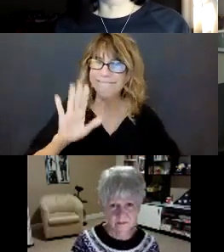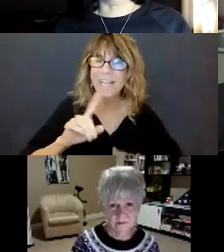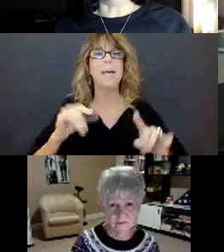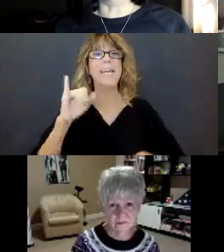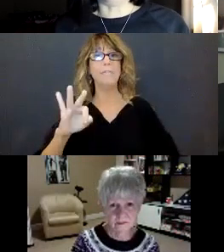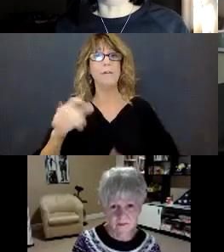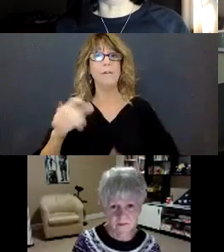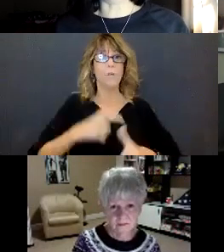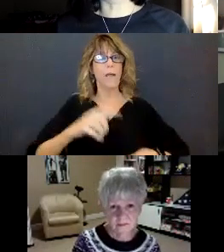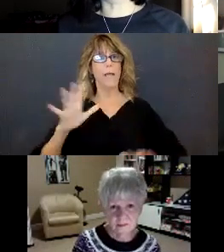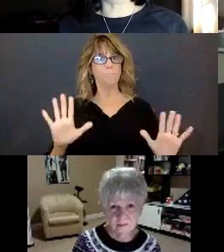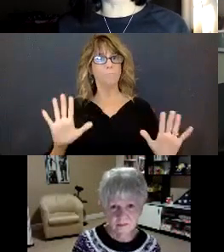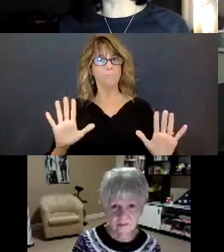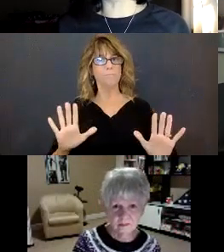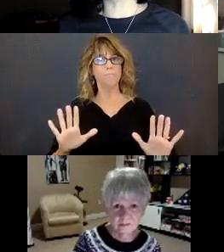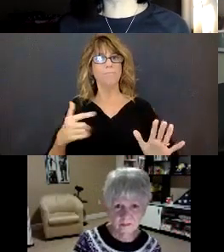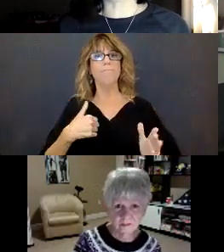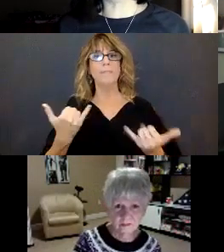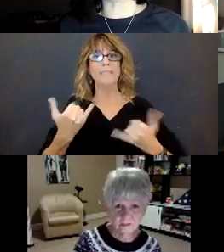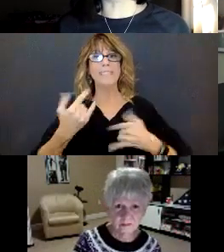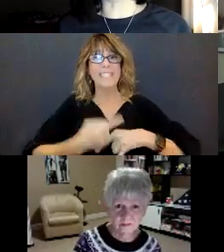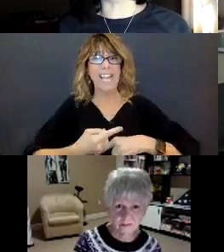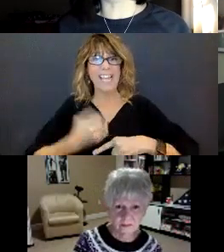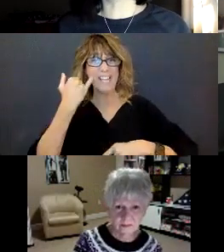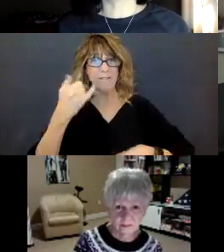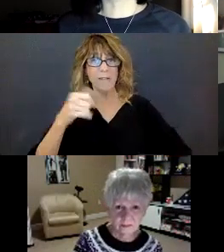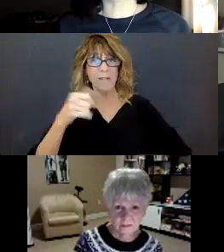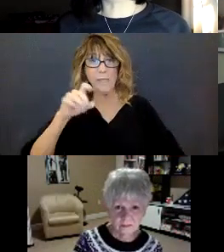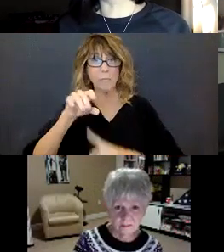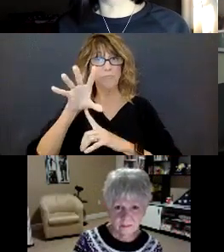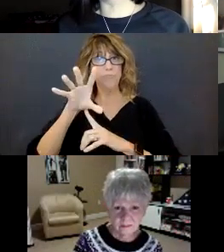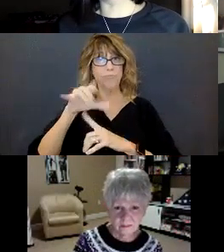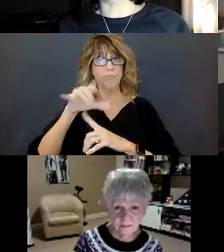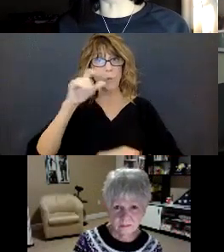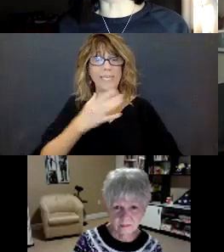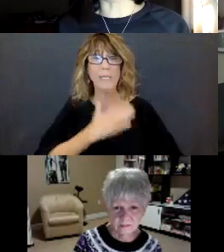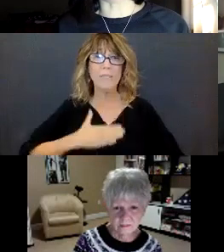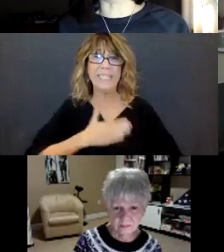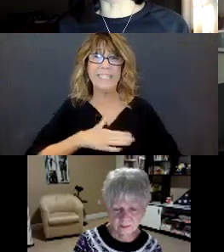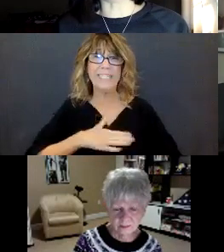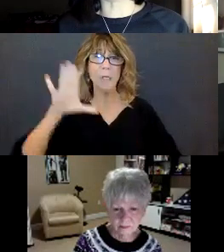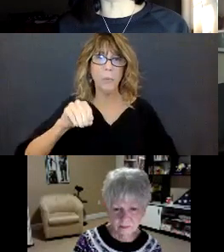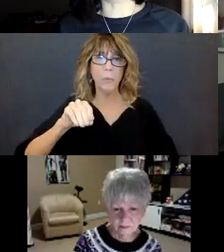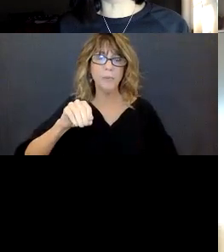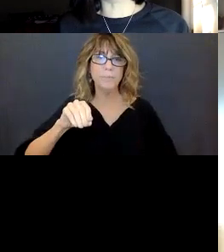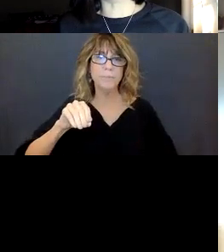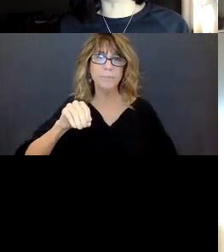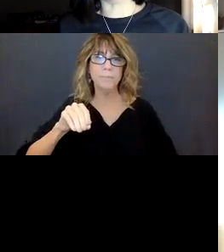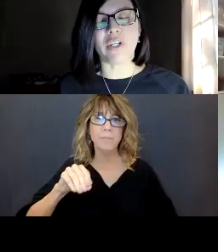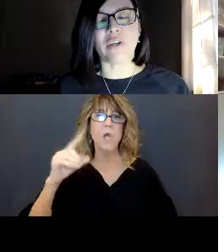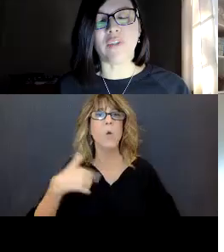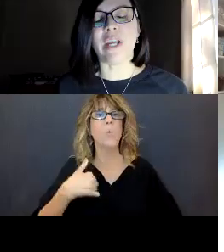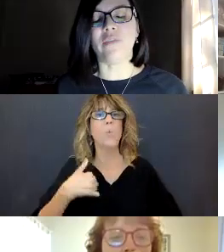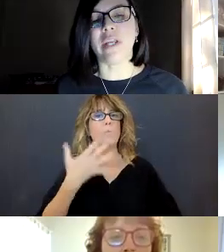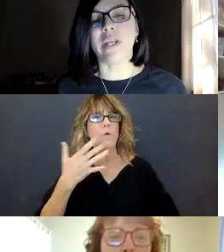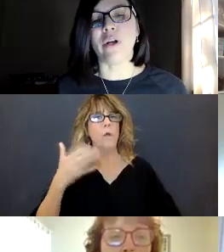me. Asking today, if you don't need your camera on, please shut it off. We're asking just for the speakers for the